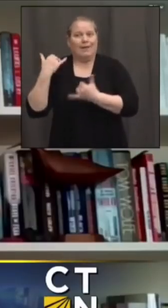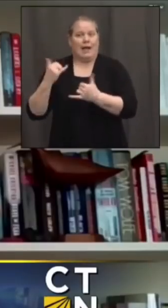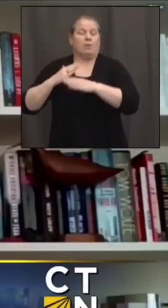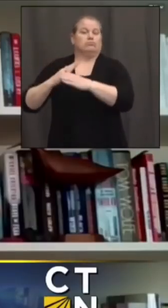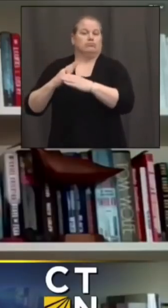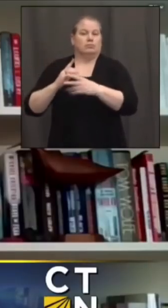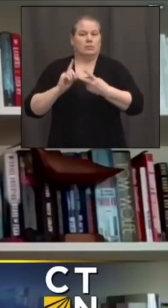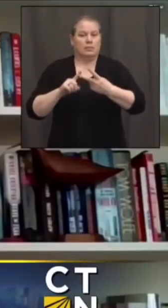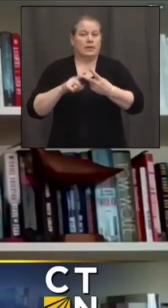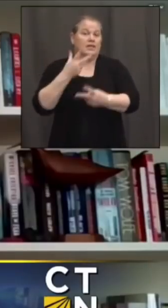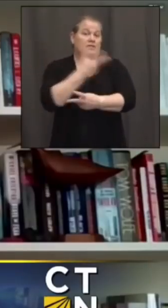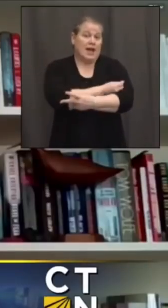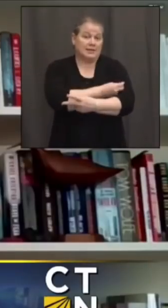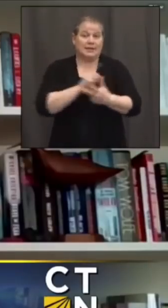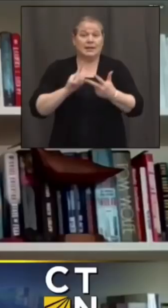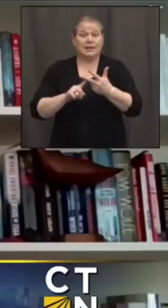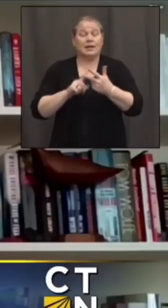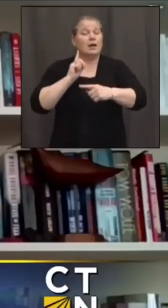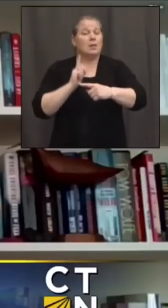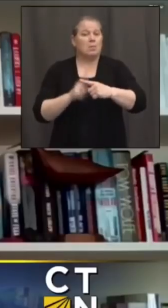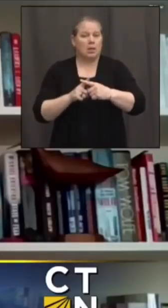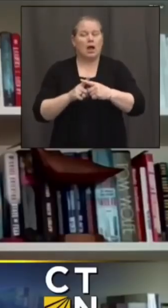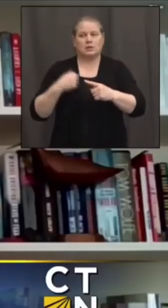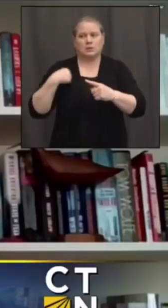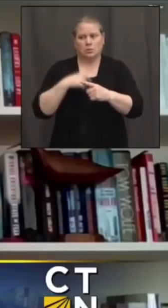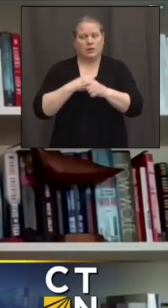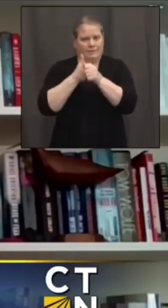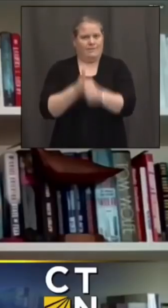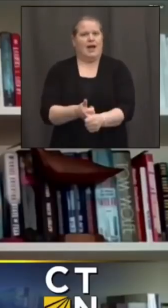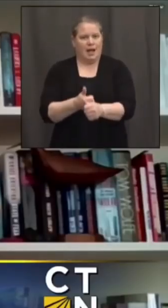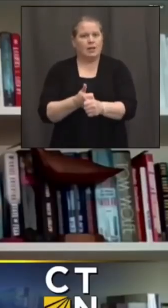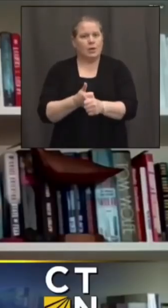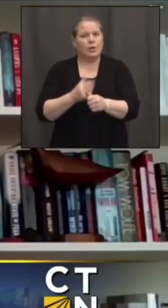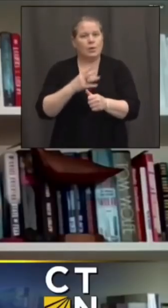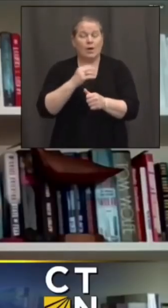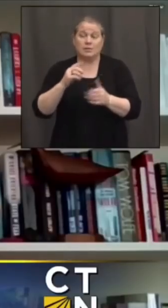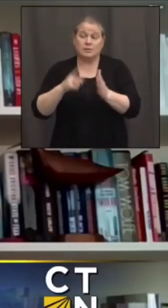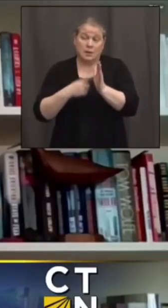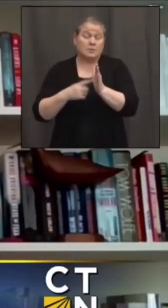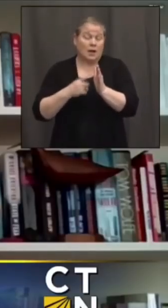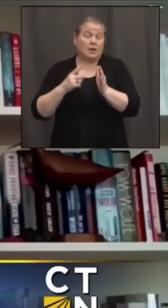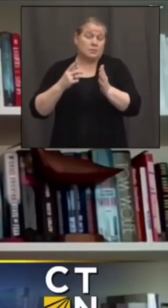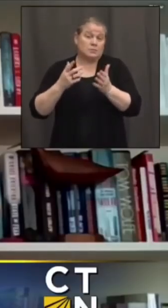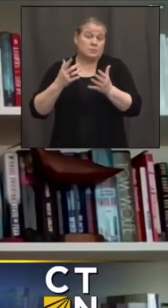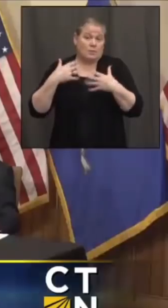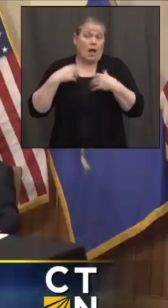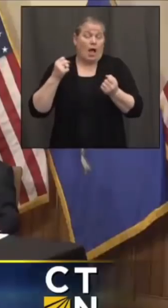kinds of viral epidemics. A combination of those 3 factors probably leading to these trends.